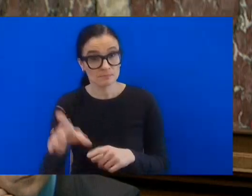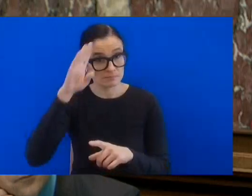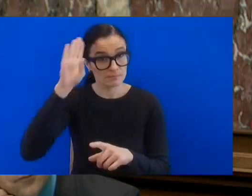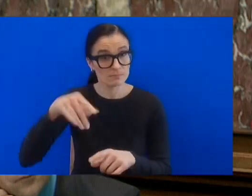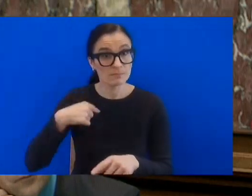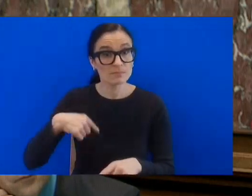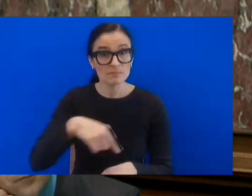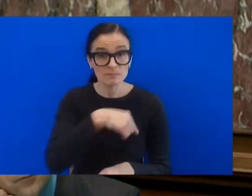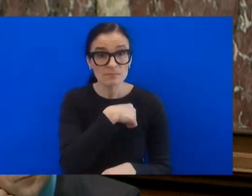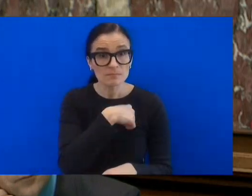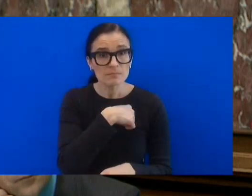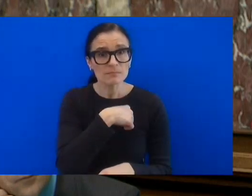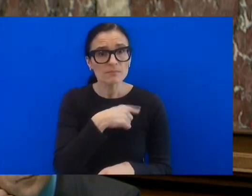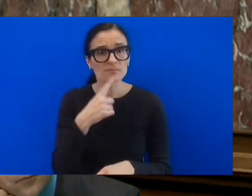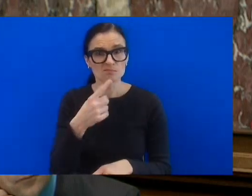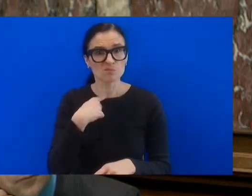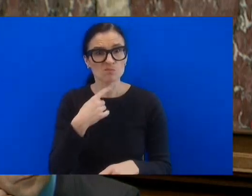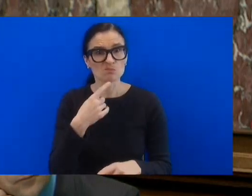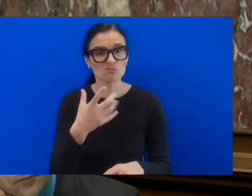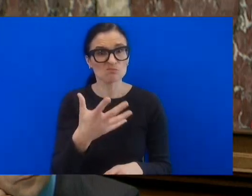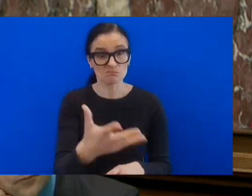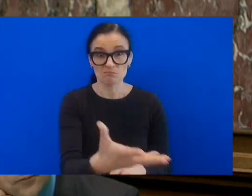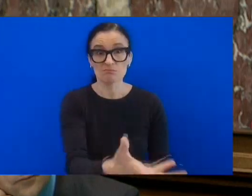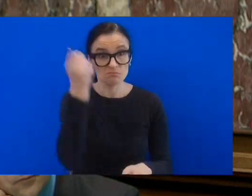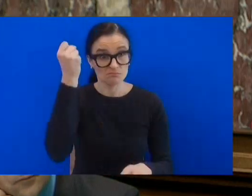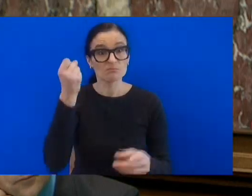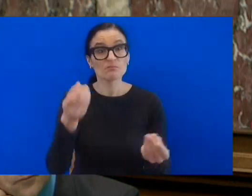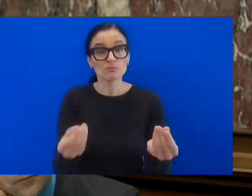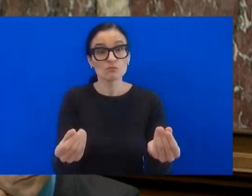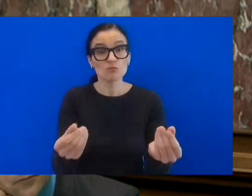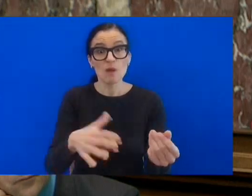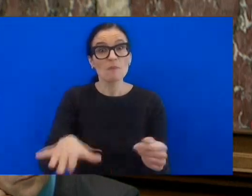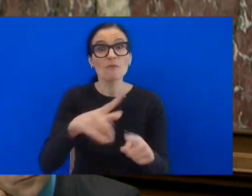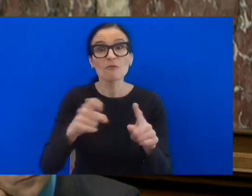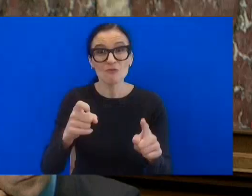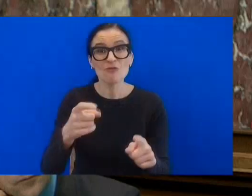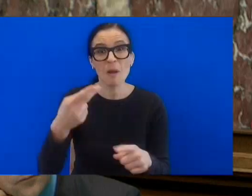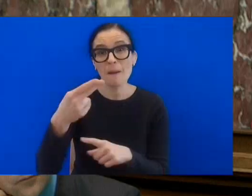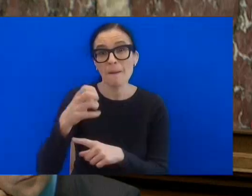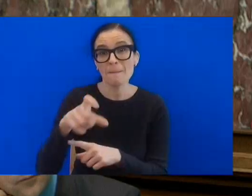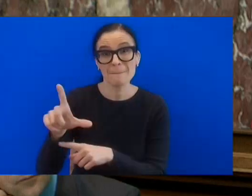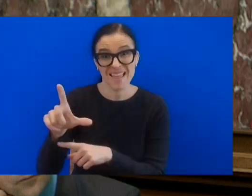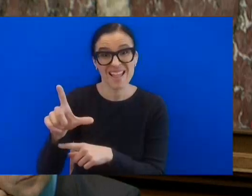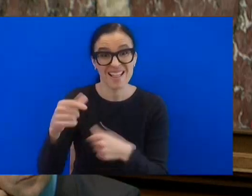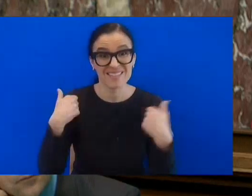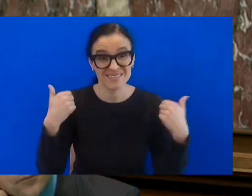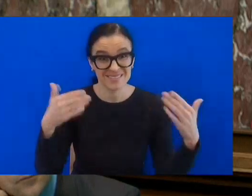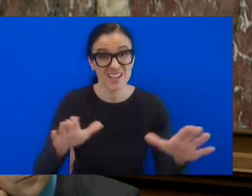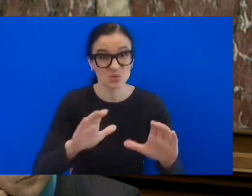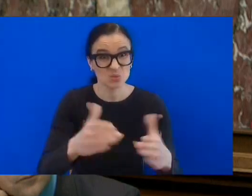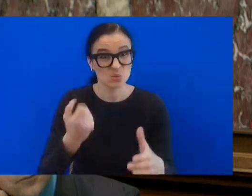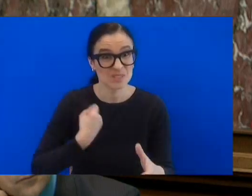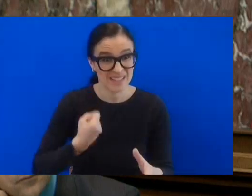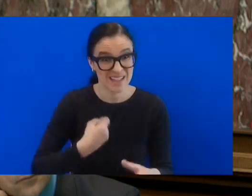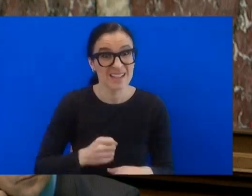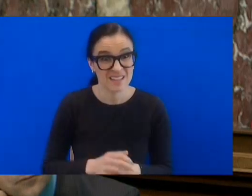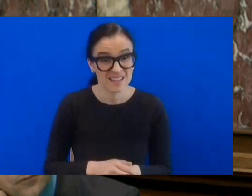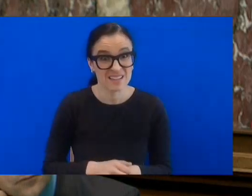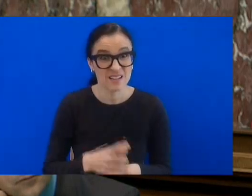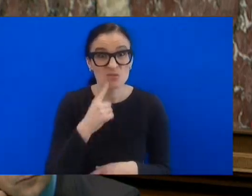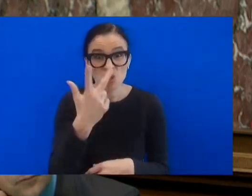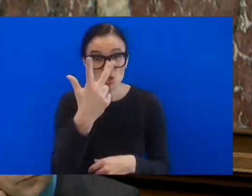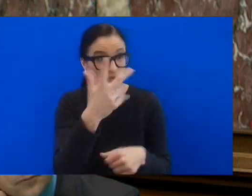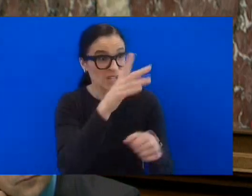locations in this province. Our commitment to this House is we will continue to